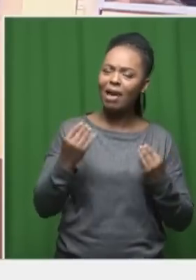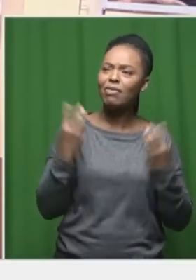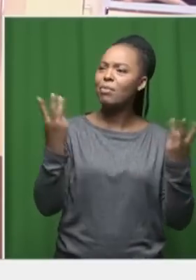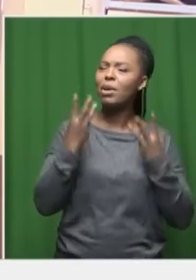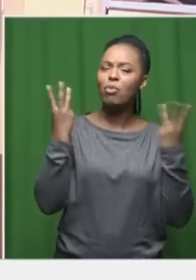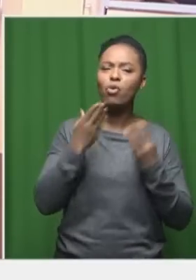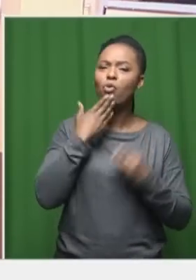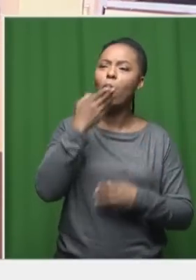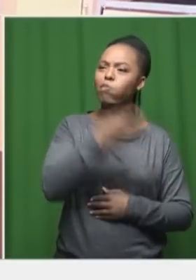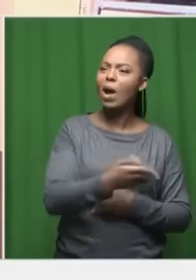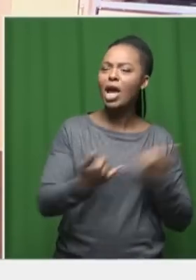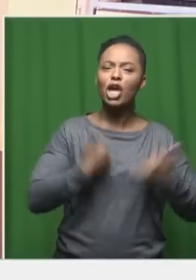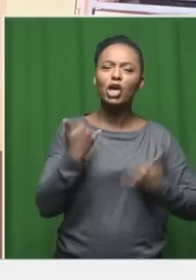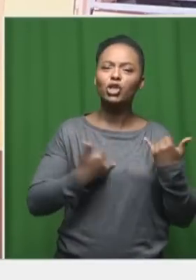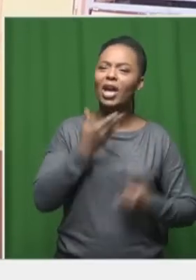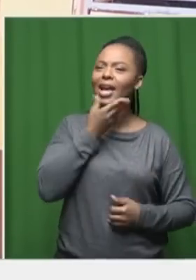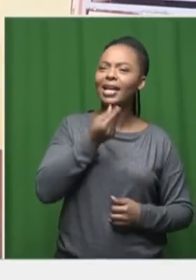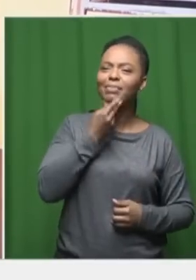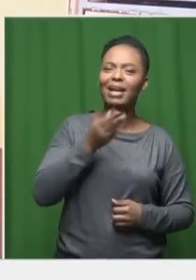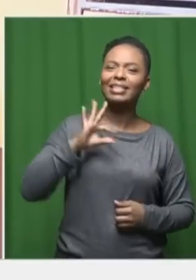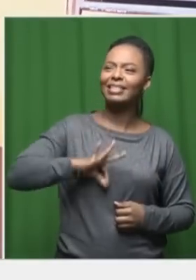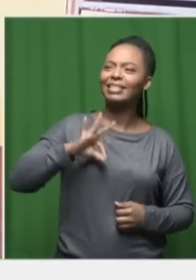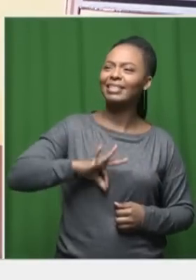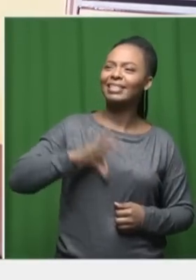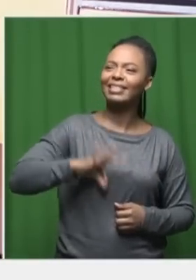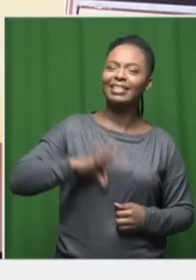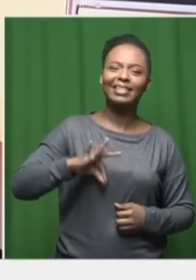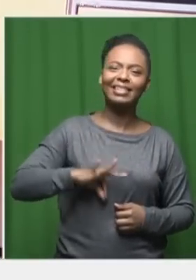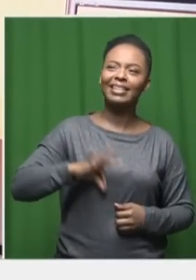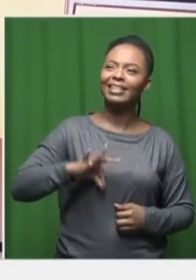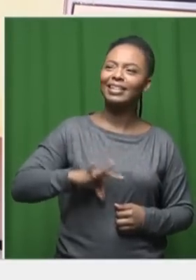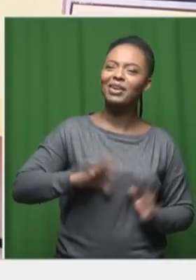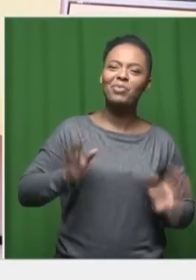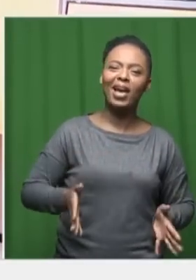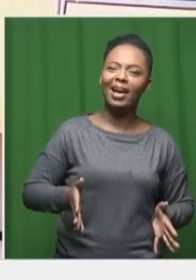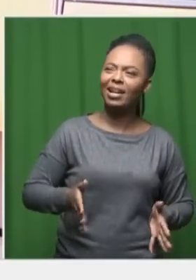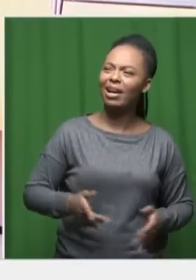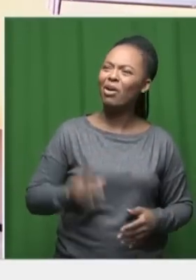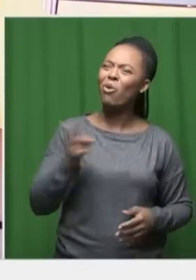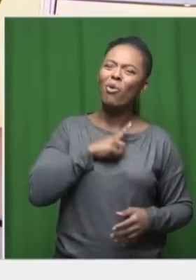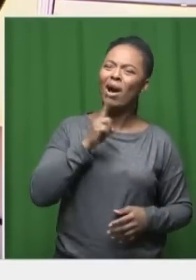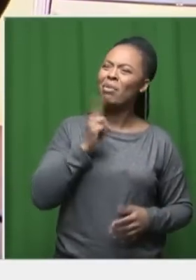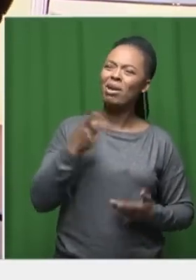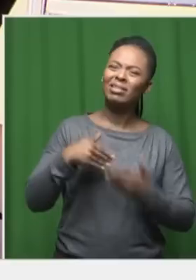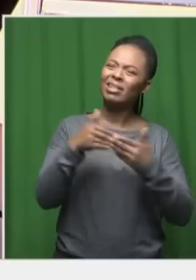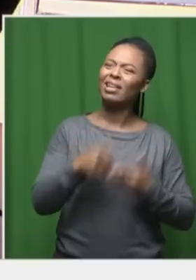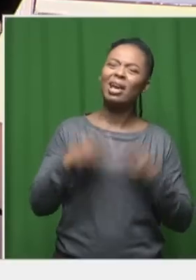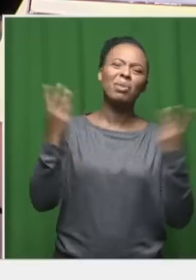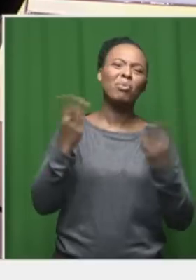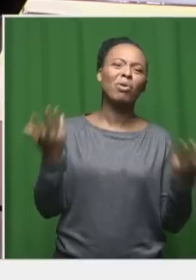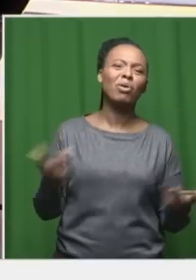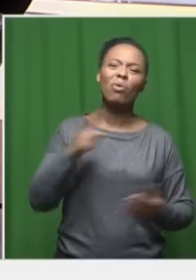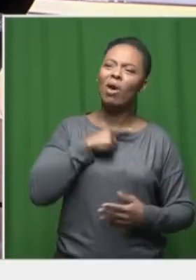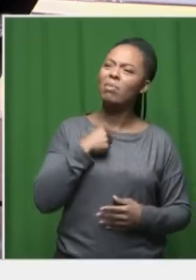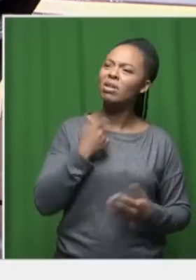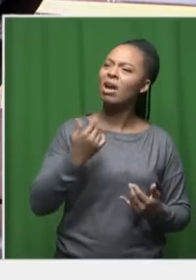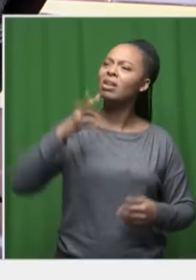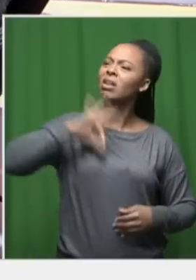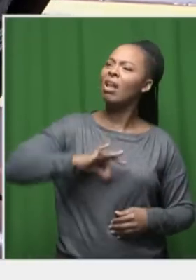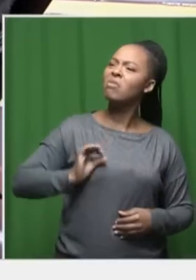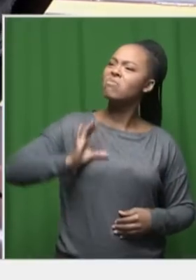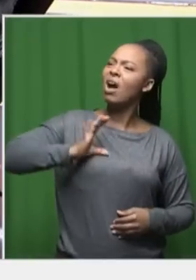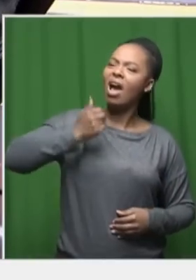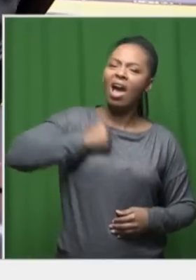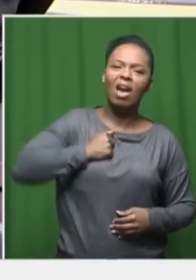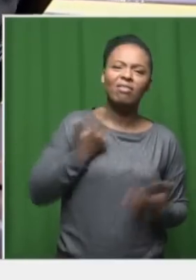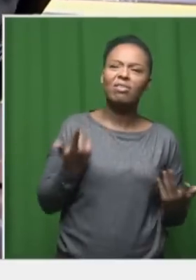that are there. And if you're enjoying the Christmas perks, why should I care what Sakina or the rest of the population think? Because at the end of the day, I'm here, I'm earning my salary. And